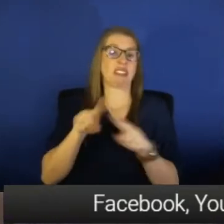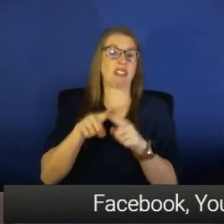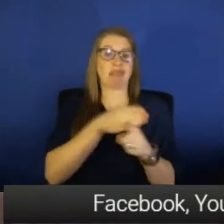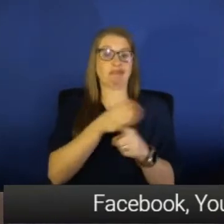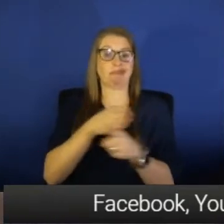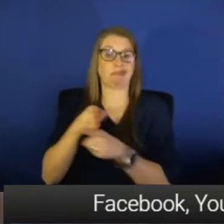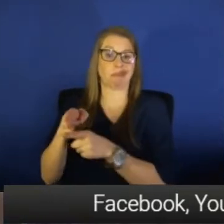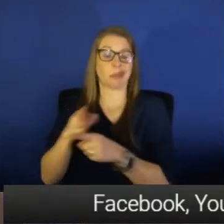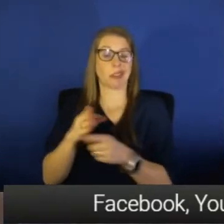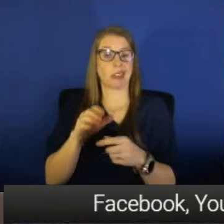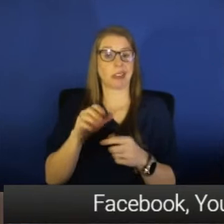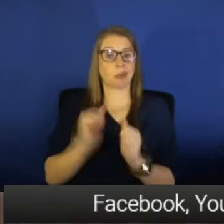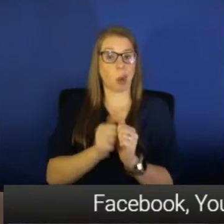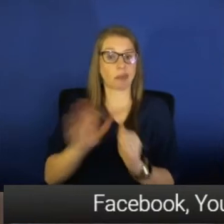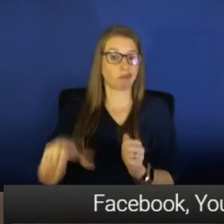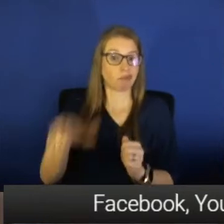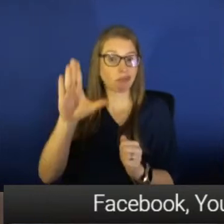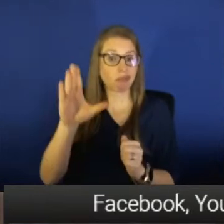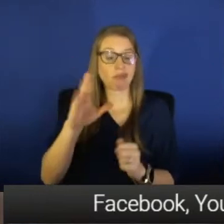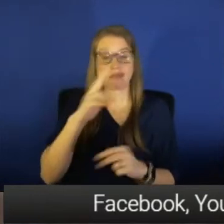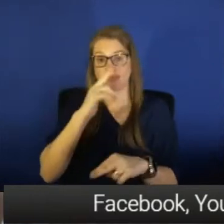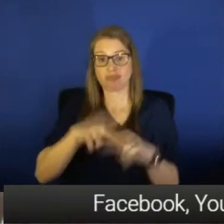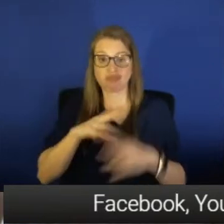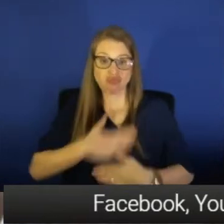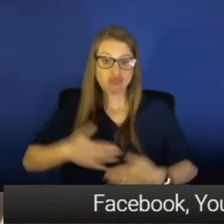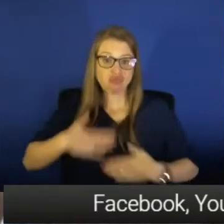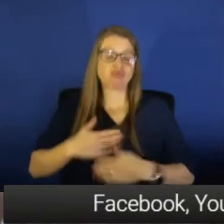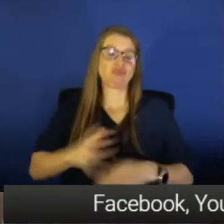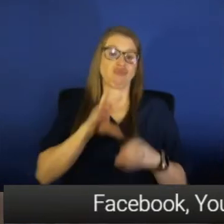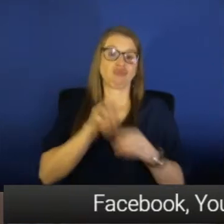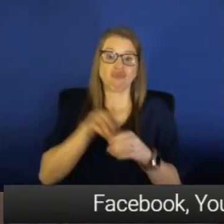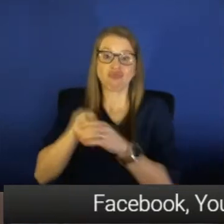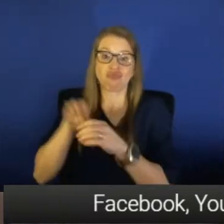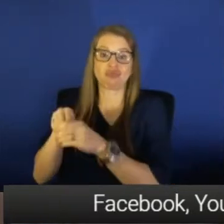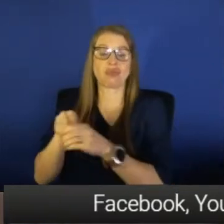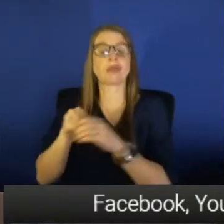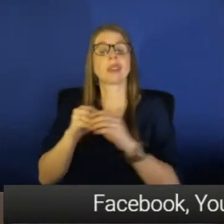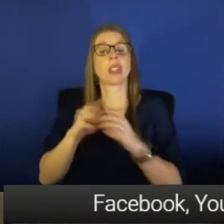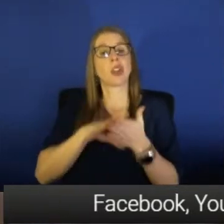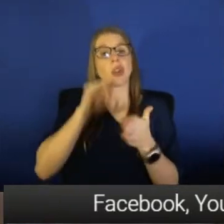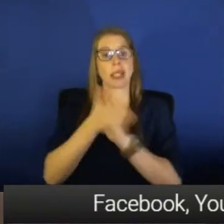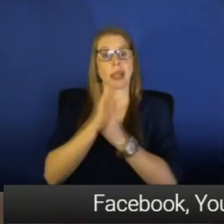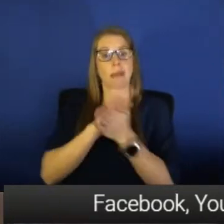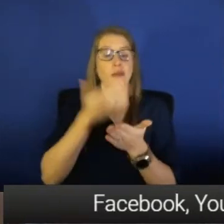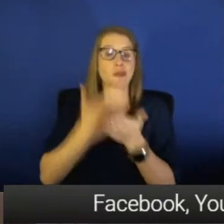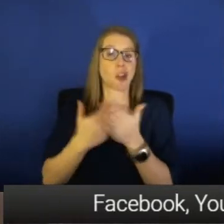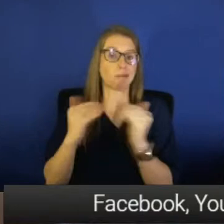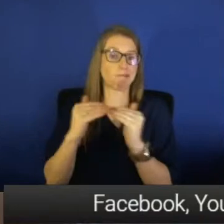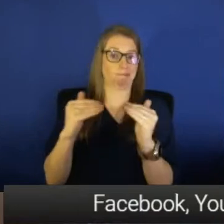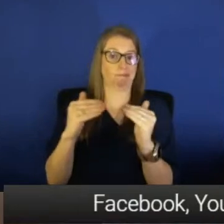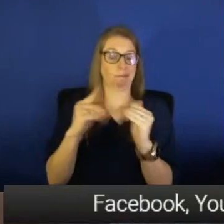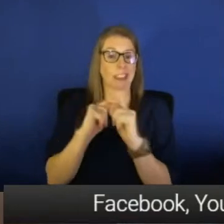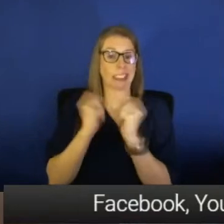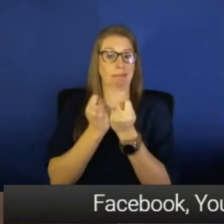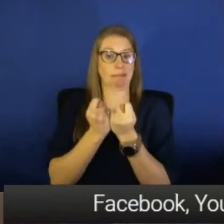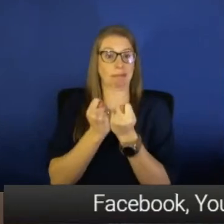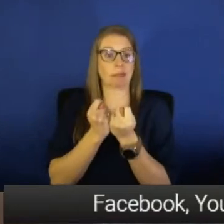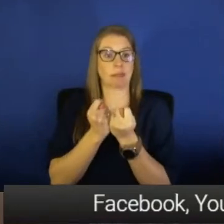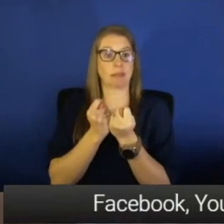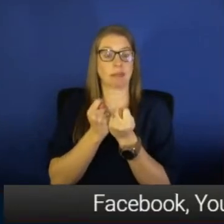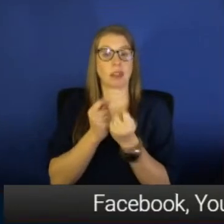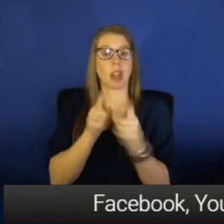think just have fun, get engaged, learn to be a good teammate, and enjoy it, and be polite. It paid off this